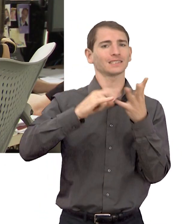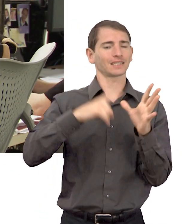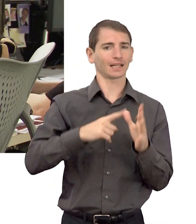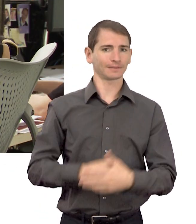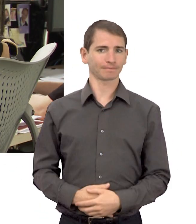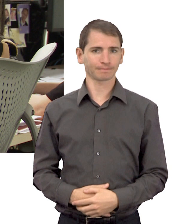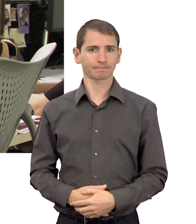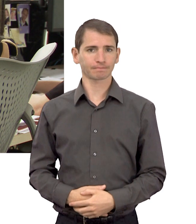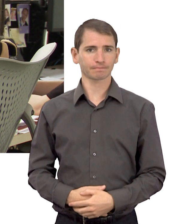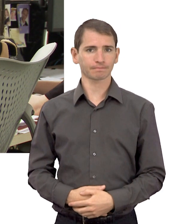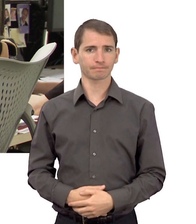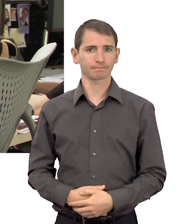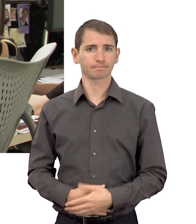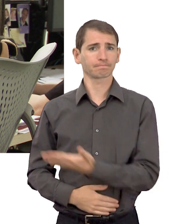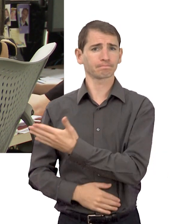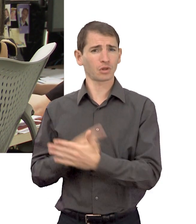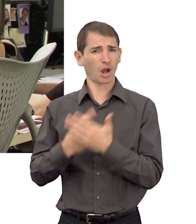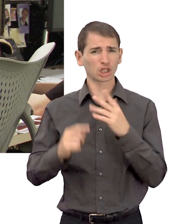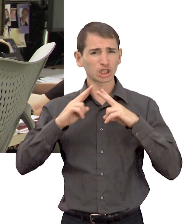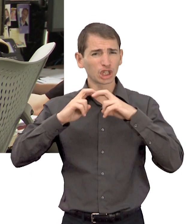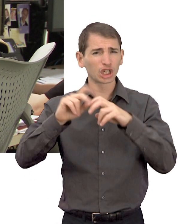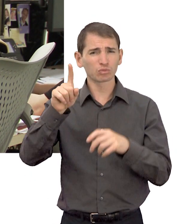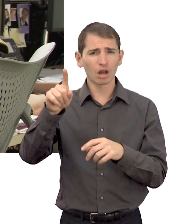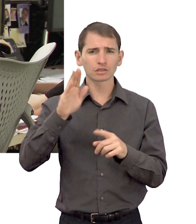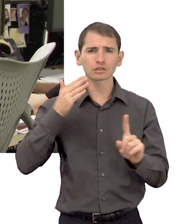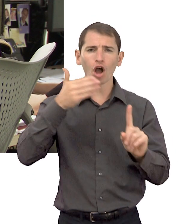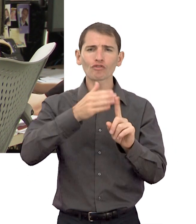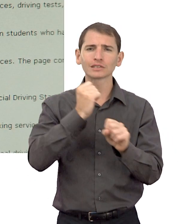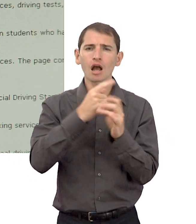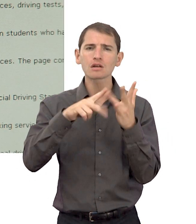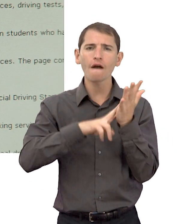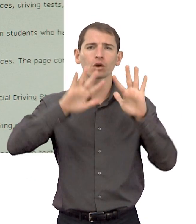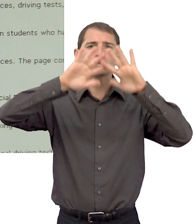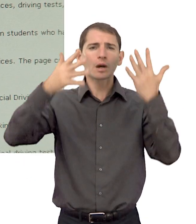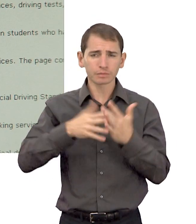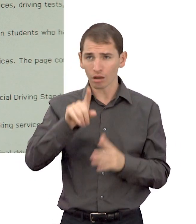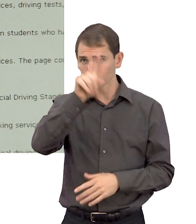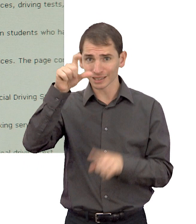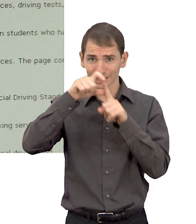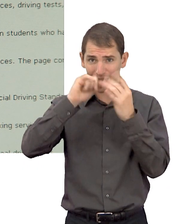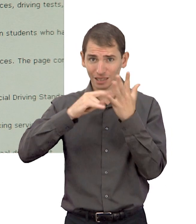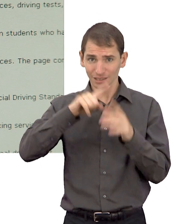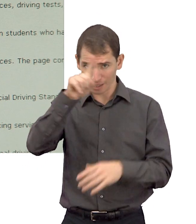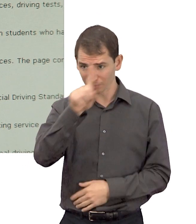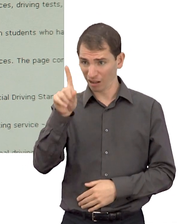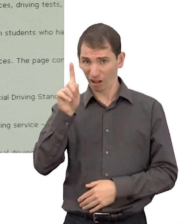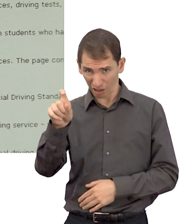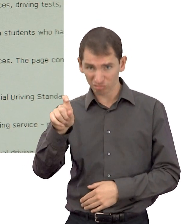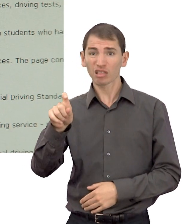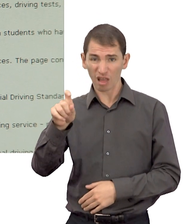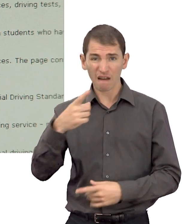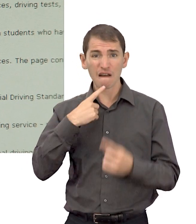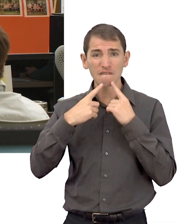DSA. All they would need to do is just search the direct.gov website for DSA, click on the link, and this would just bring up a little